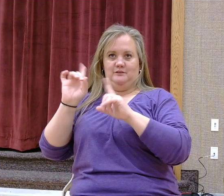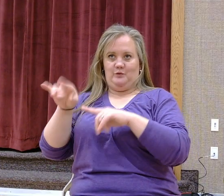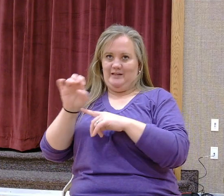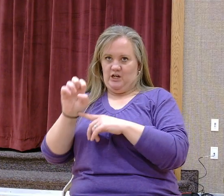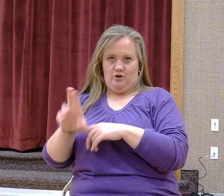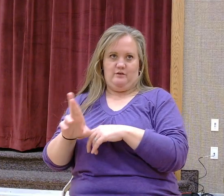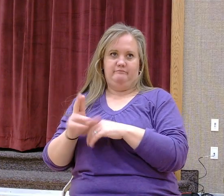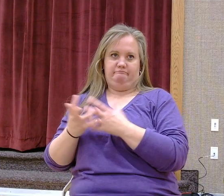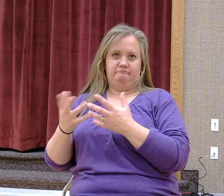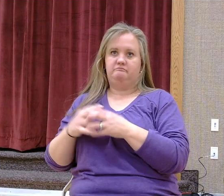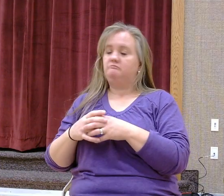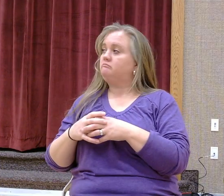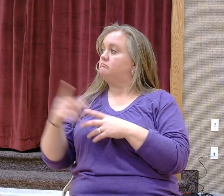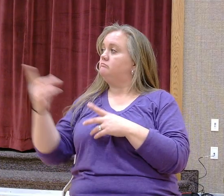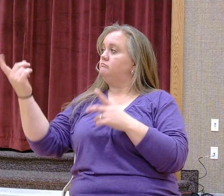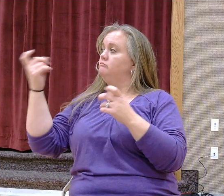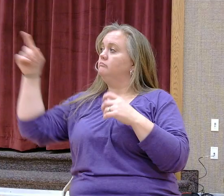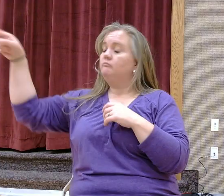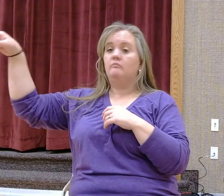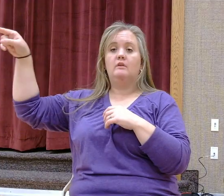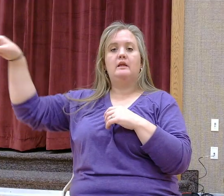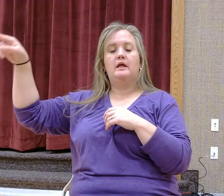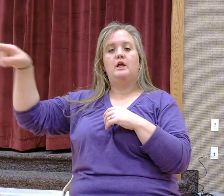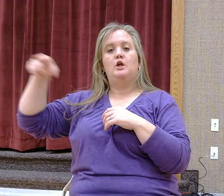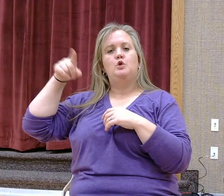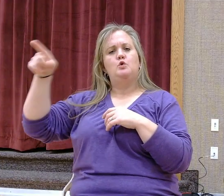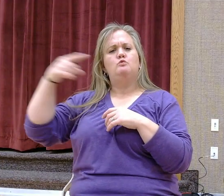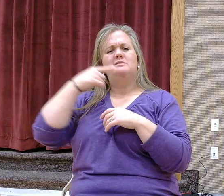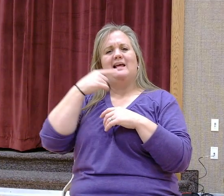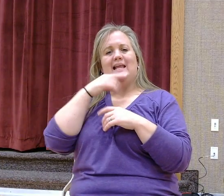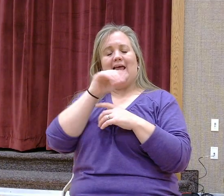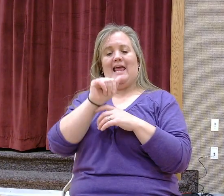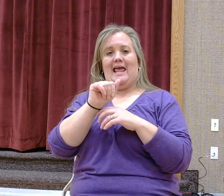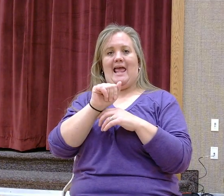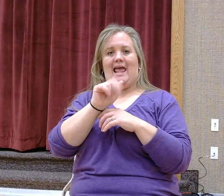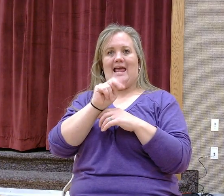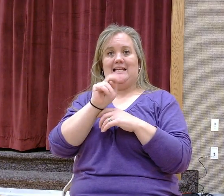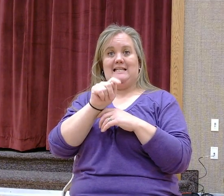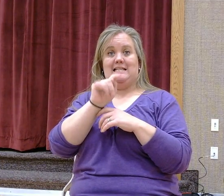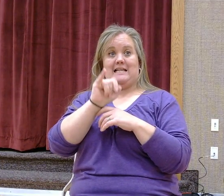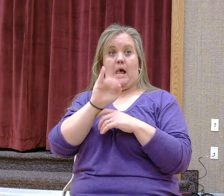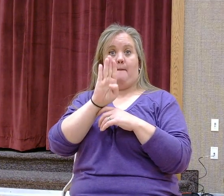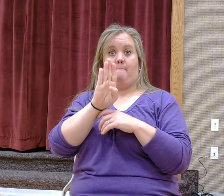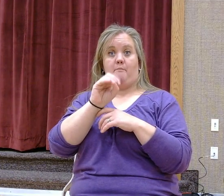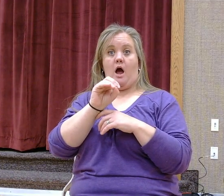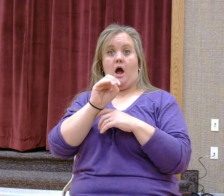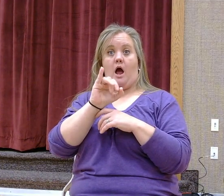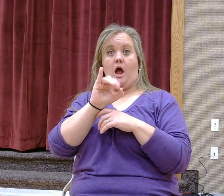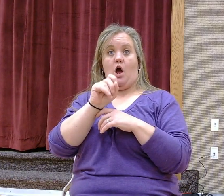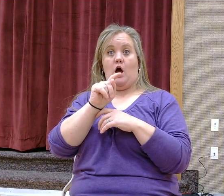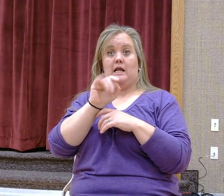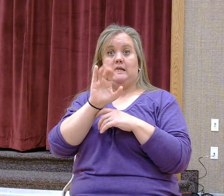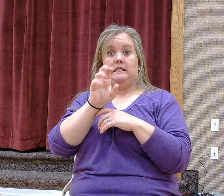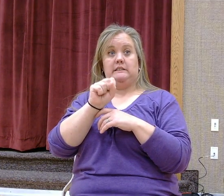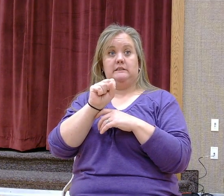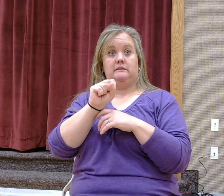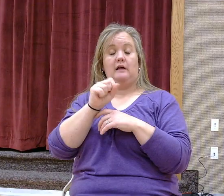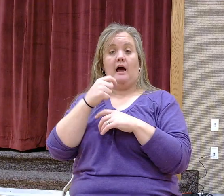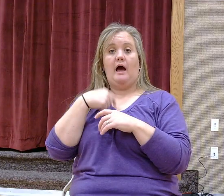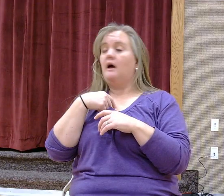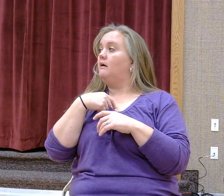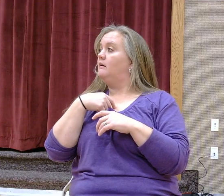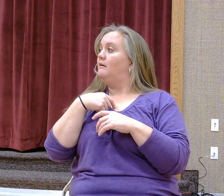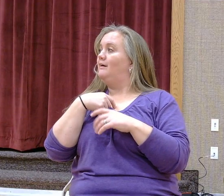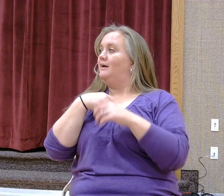Other questions? Yes. You had mentioned antibiotics, and I've seen on some questionable